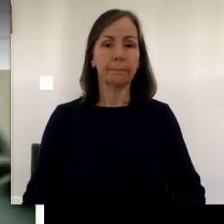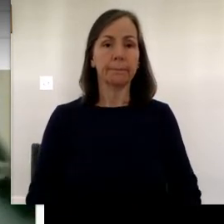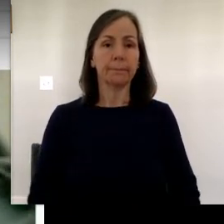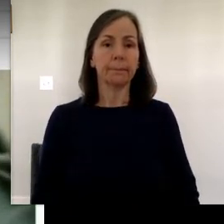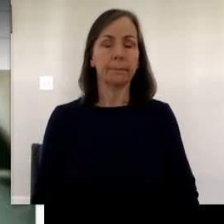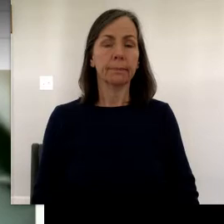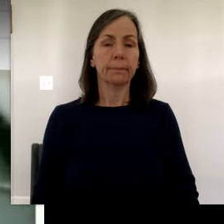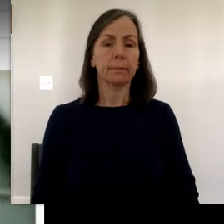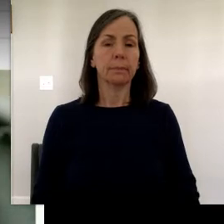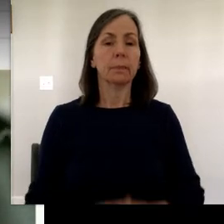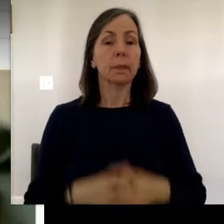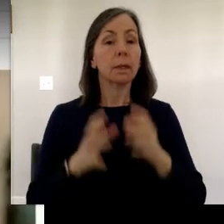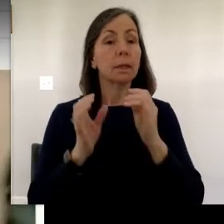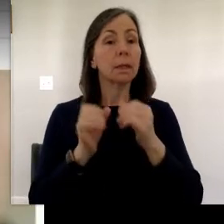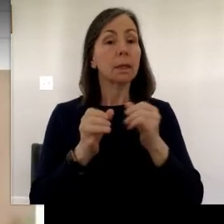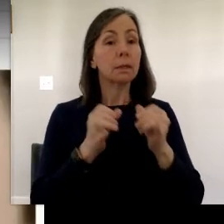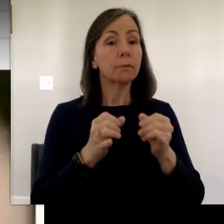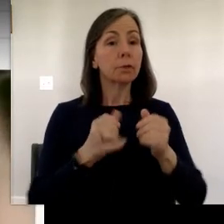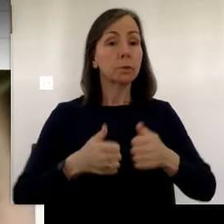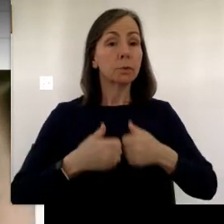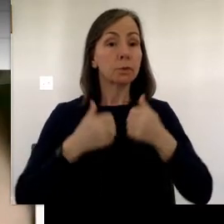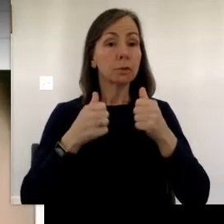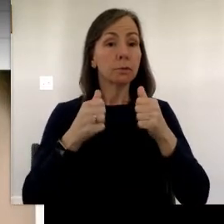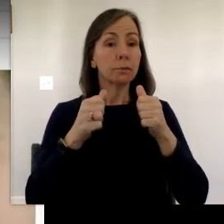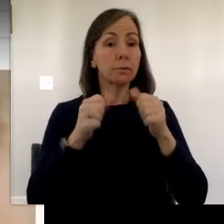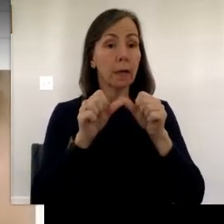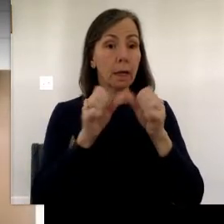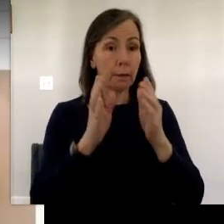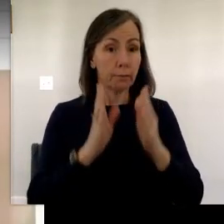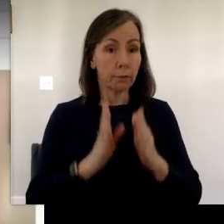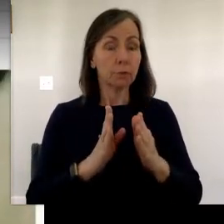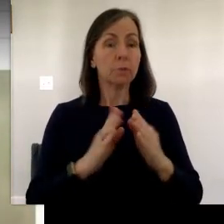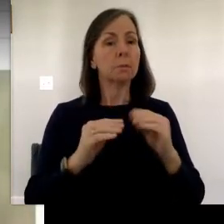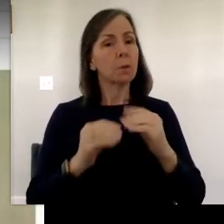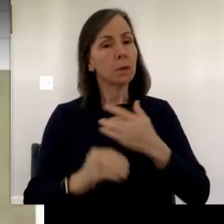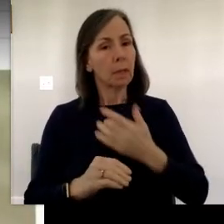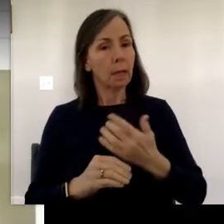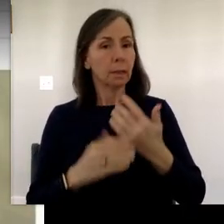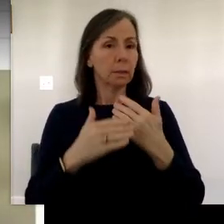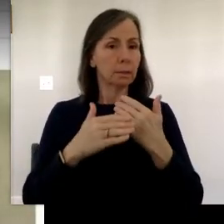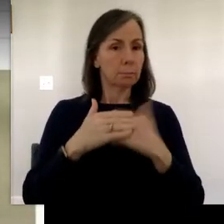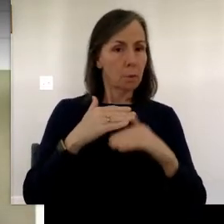Individual survivors are more likely to reproduce and pass on their